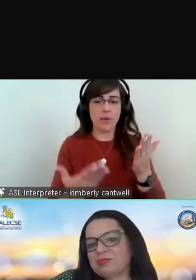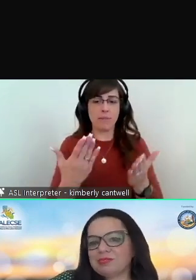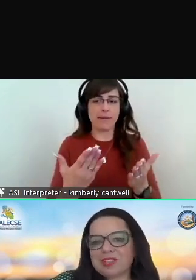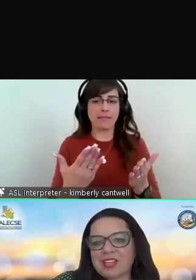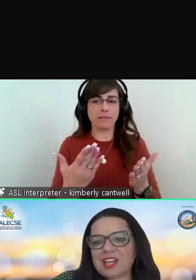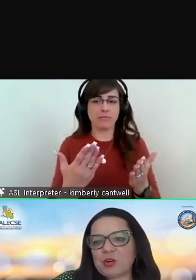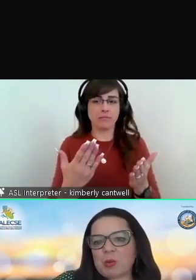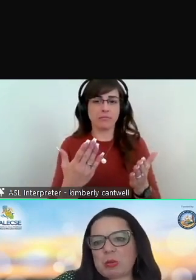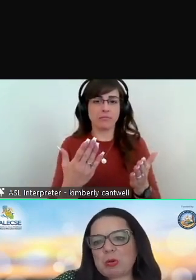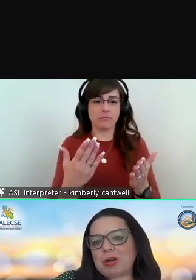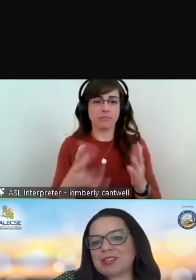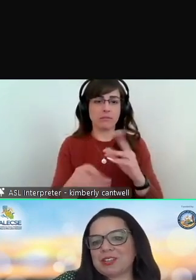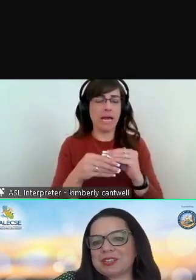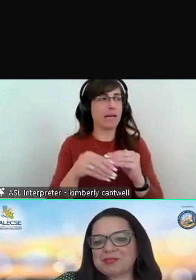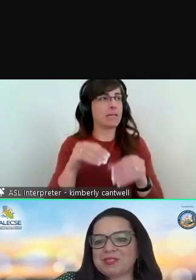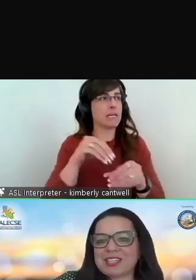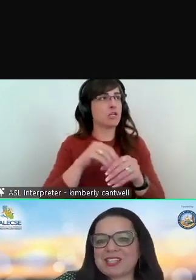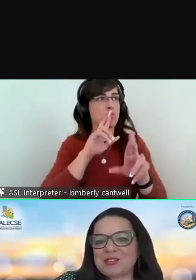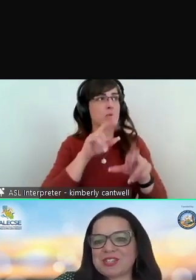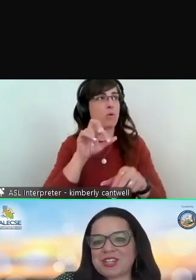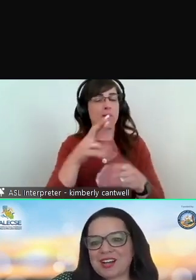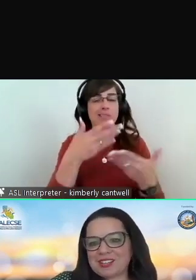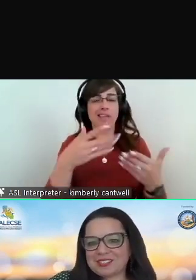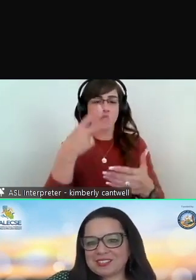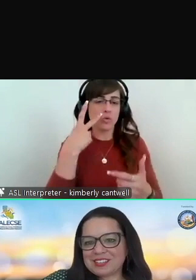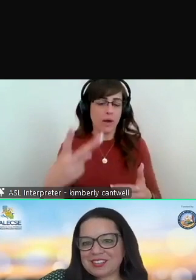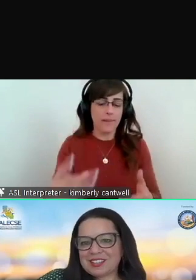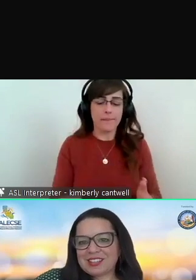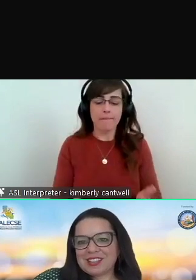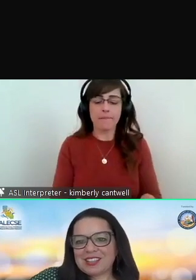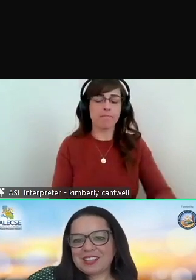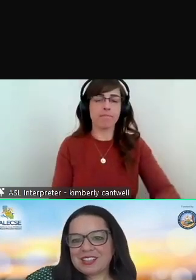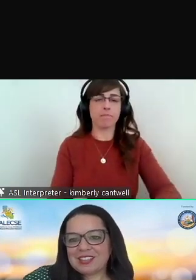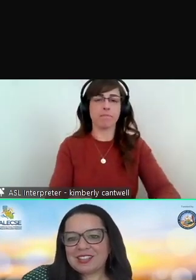note in your report or things that you saw.